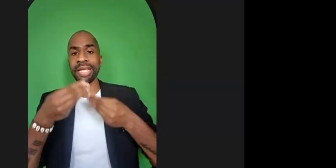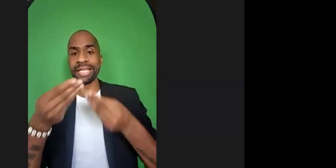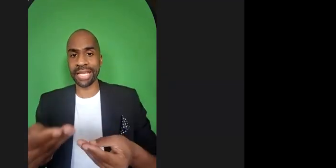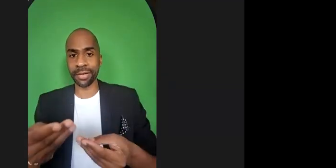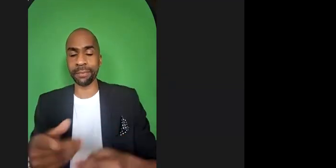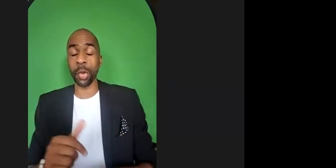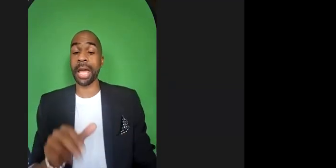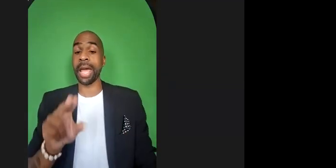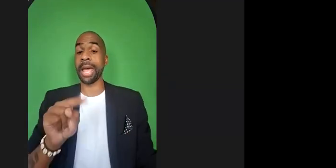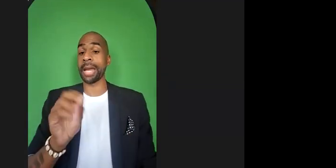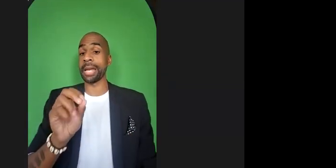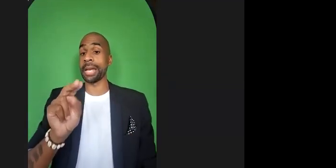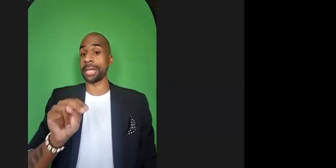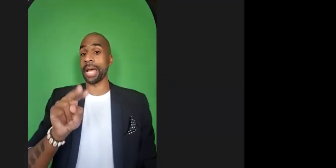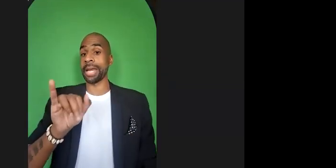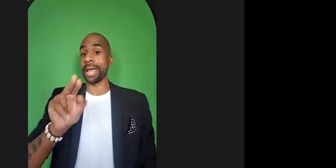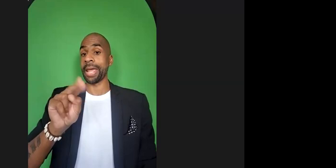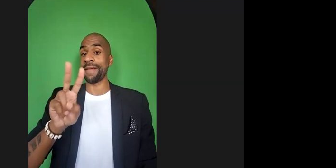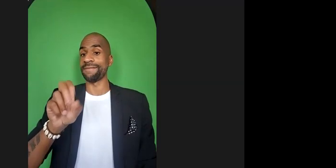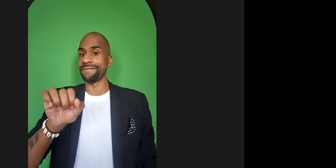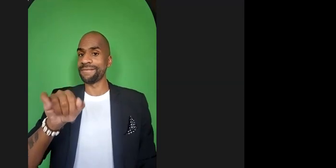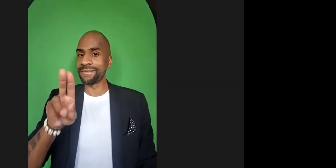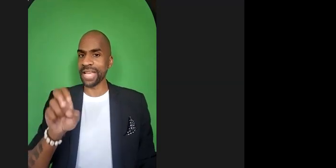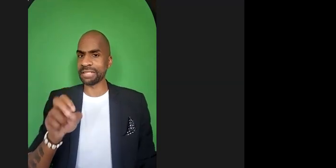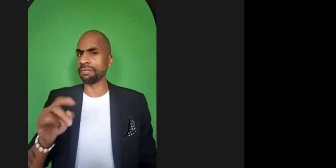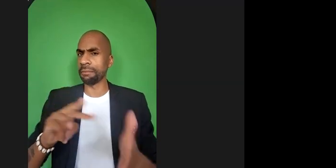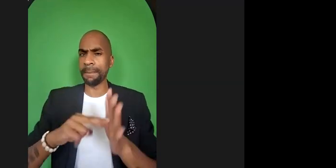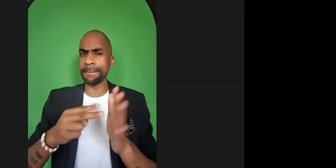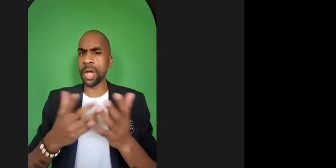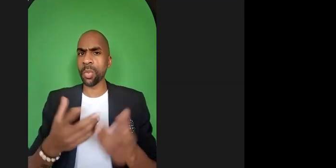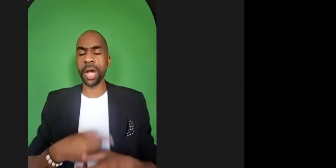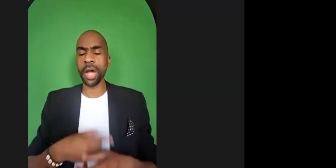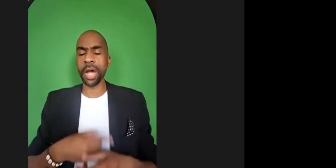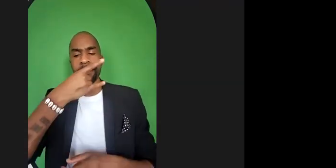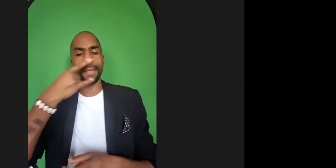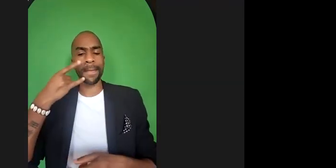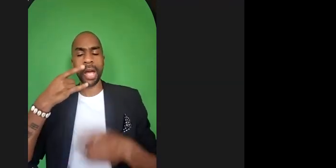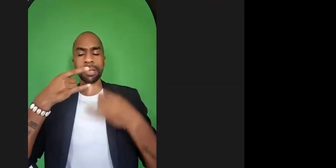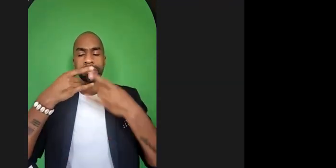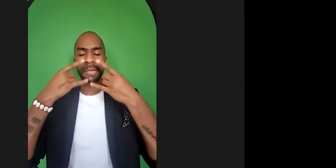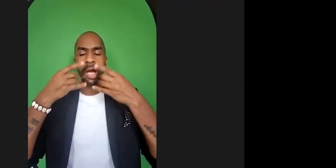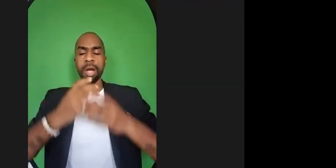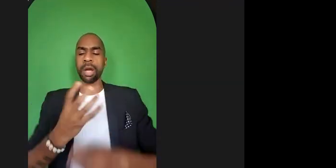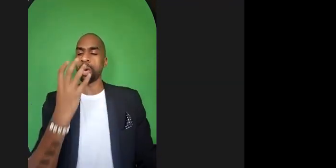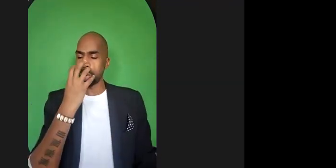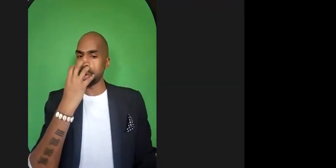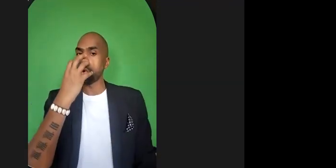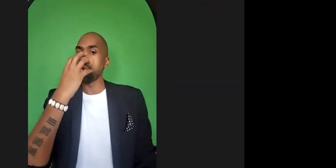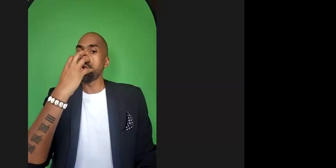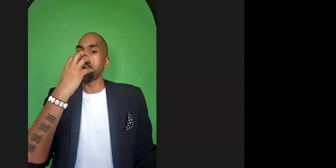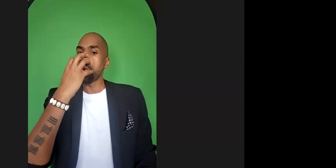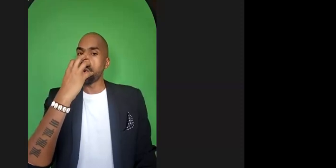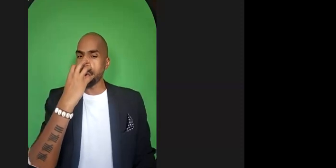non-invasive ventilation. It's not invasive. You can put it on, you can take it off. And people often wear that at home, sometimes first at